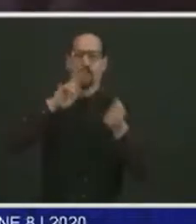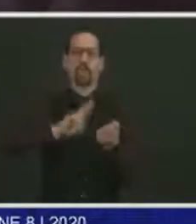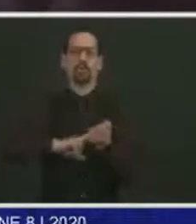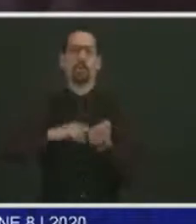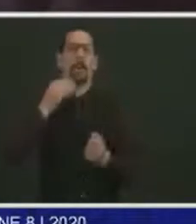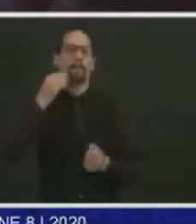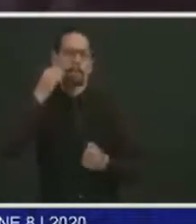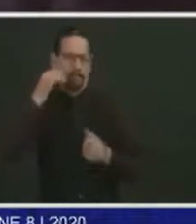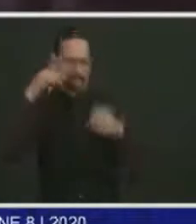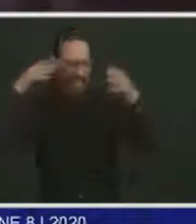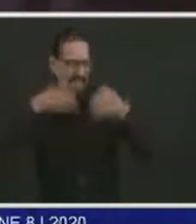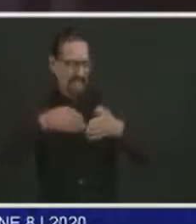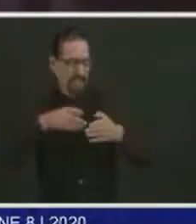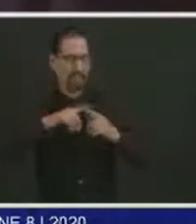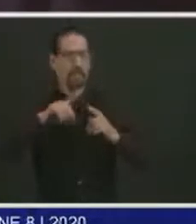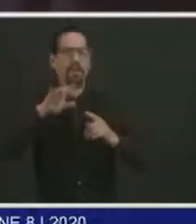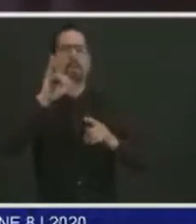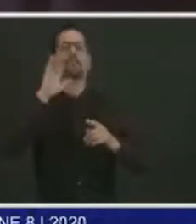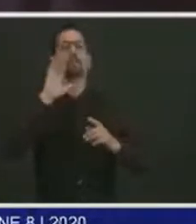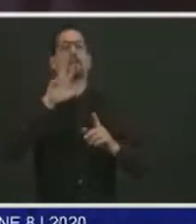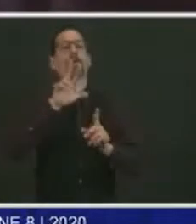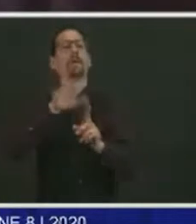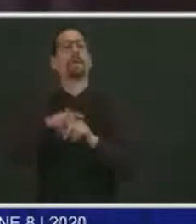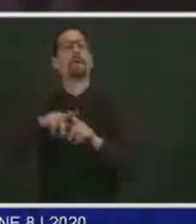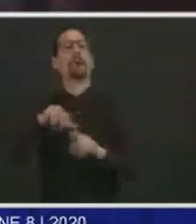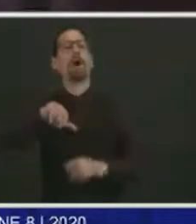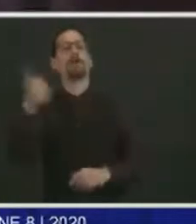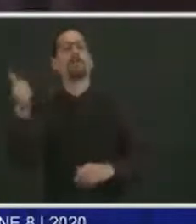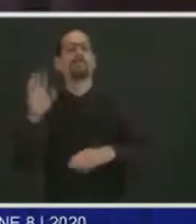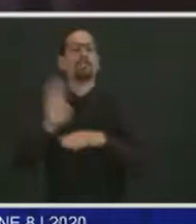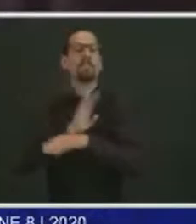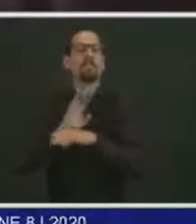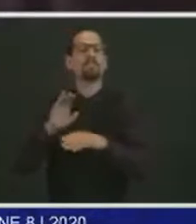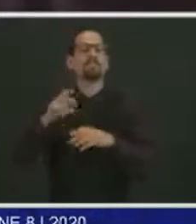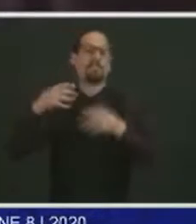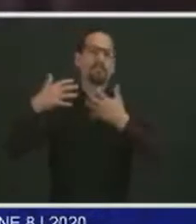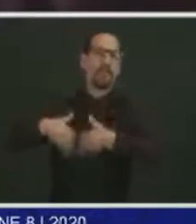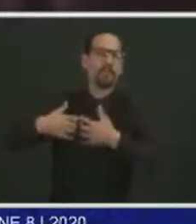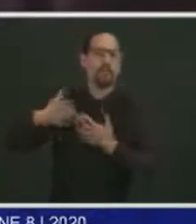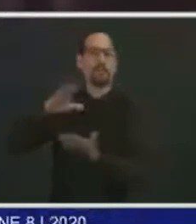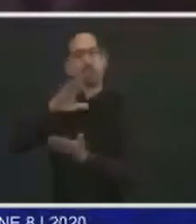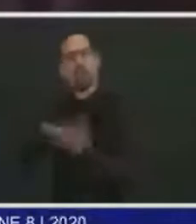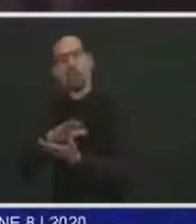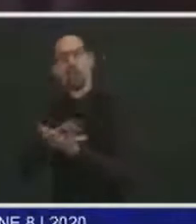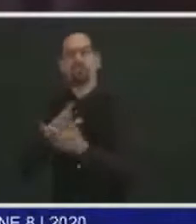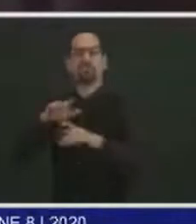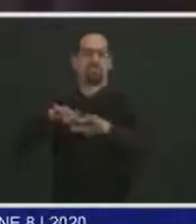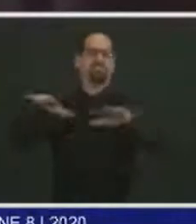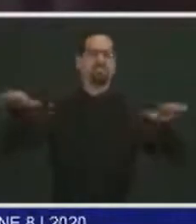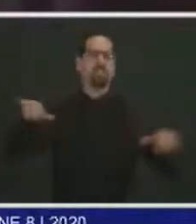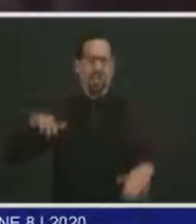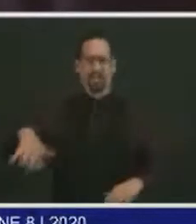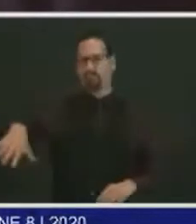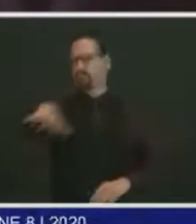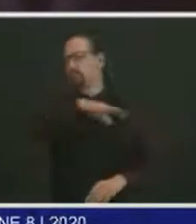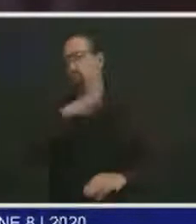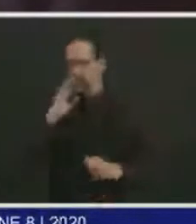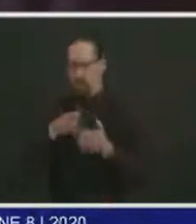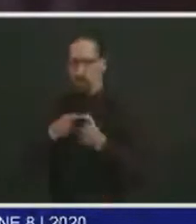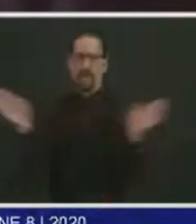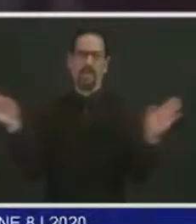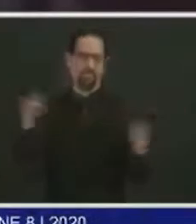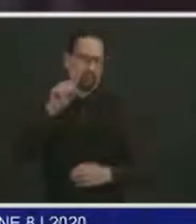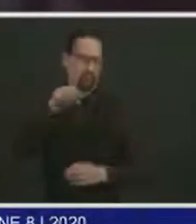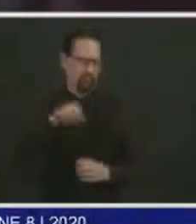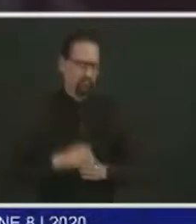Then finally, and the piece I want to talk further about today, is we want to create and expand